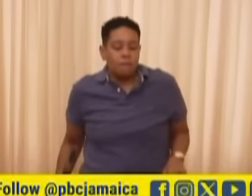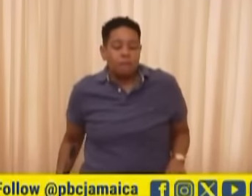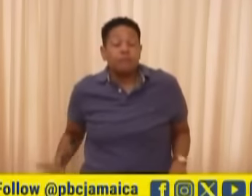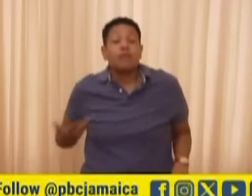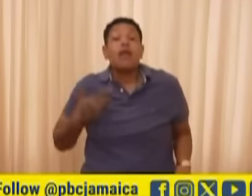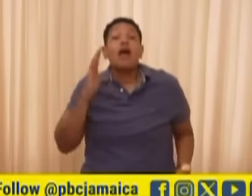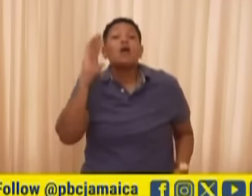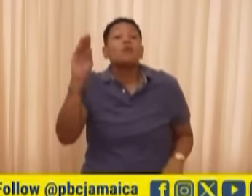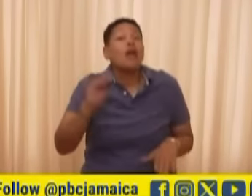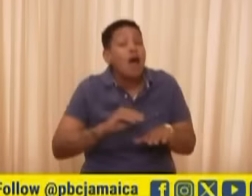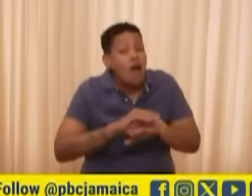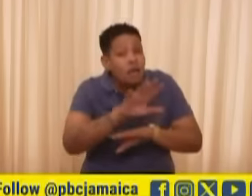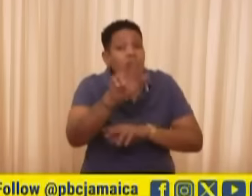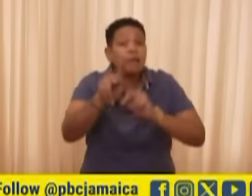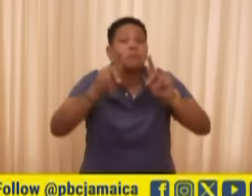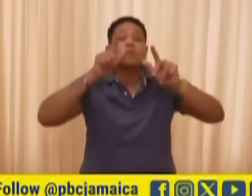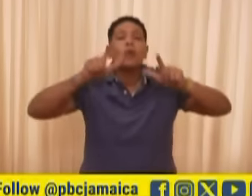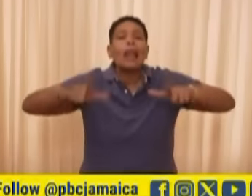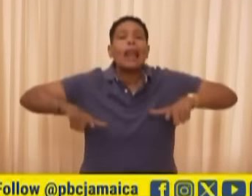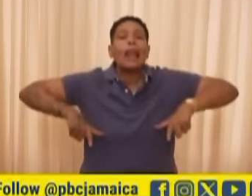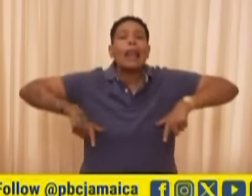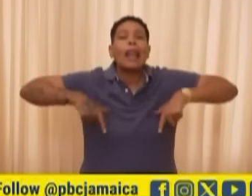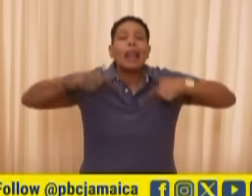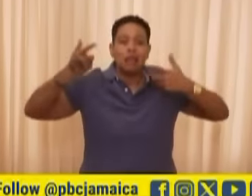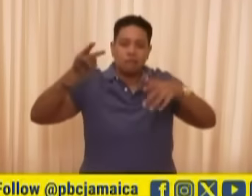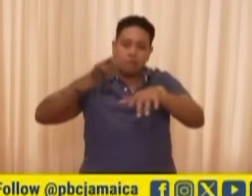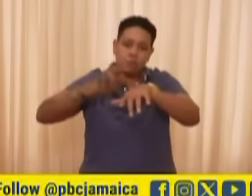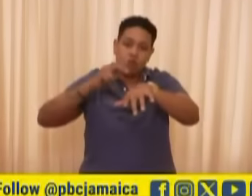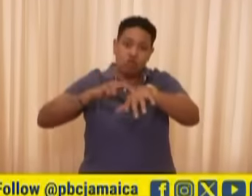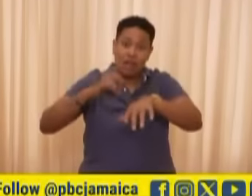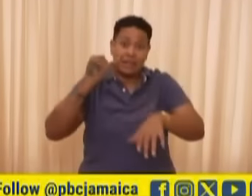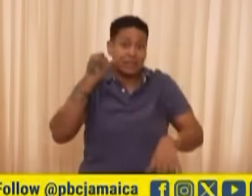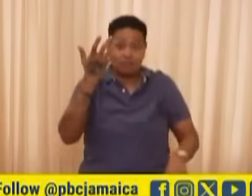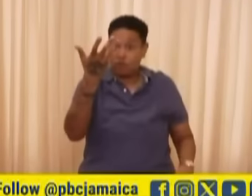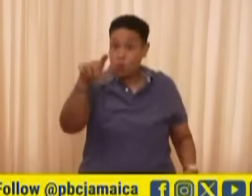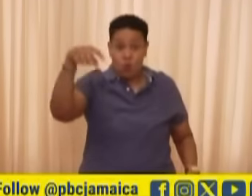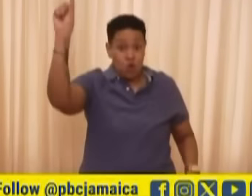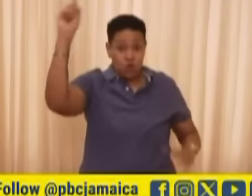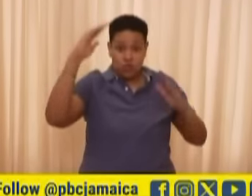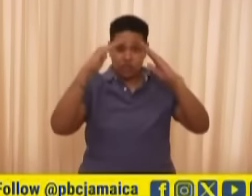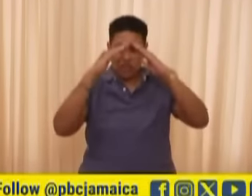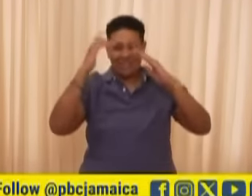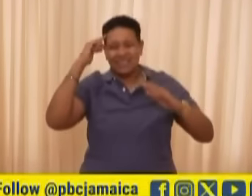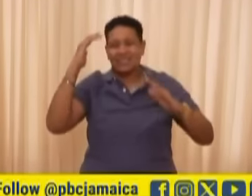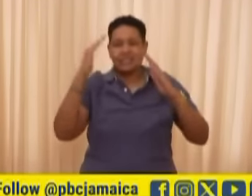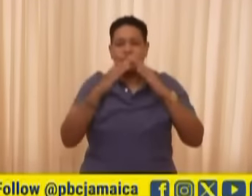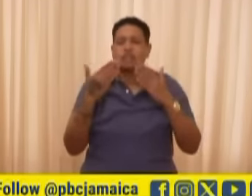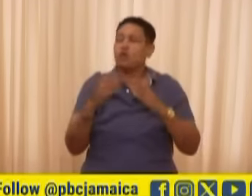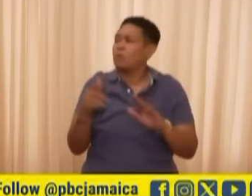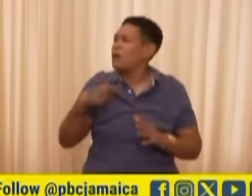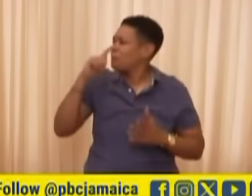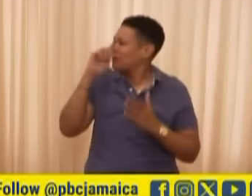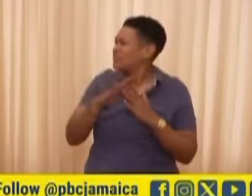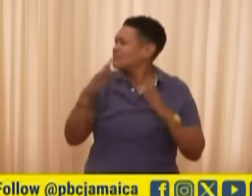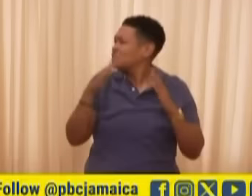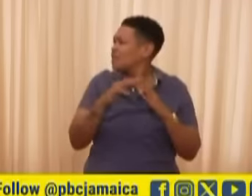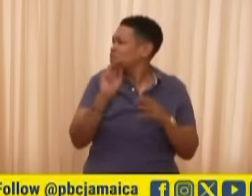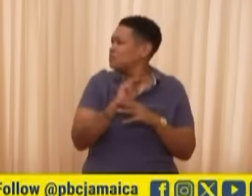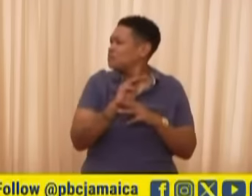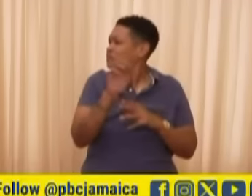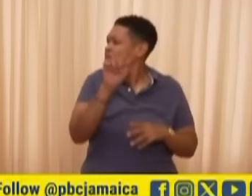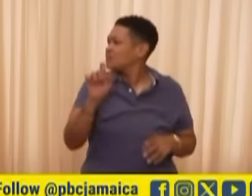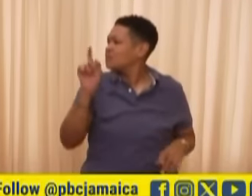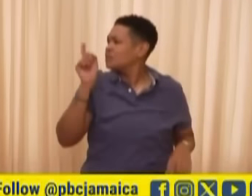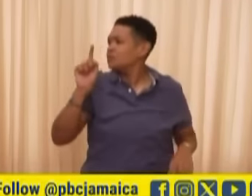I would advise them to, if they don't want to go to a shelter, because a shelter would be open, and I believe the shelter, Minister Mackenzie, would be